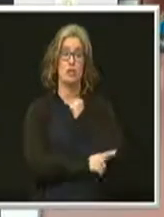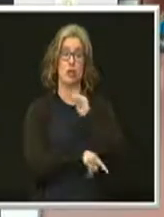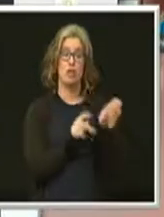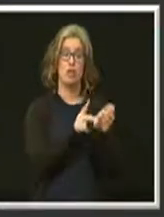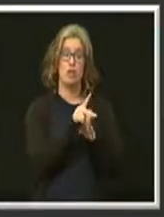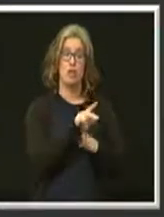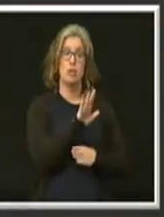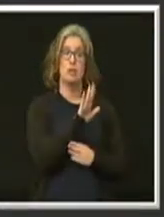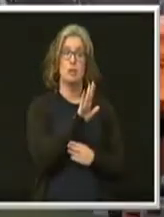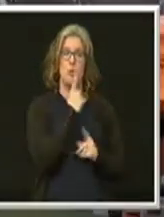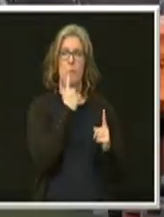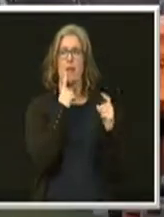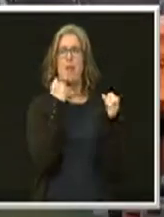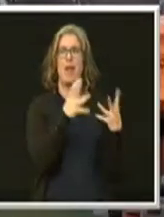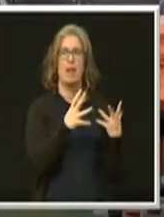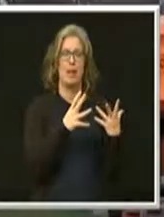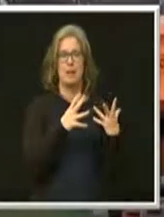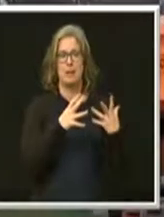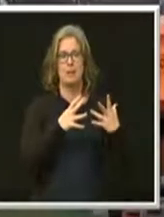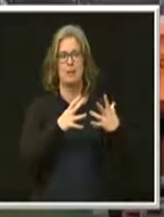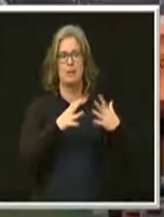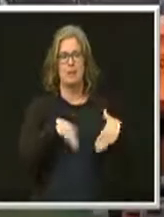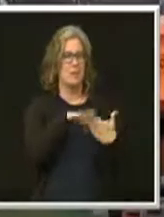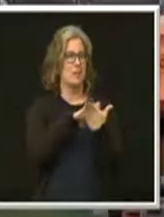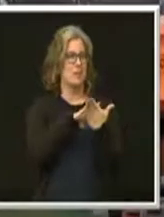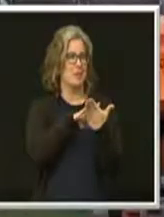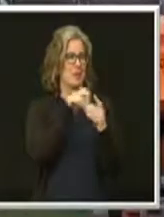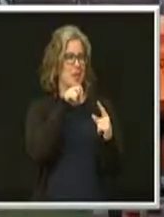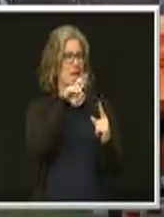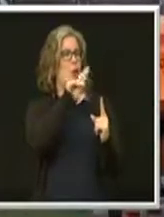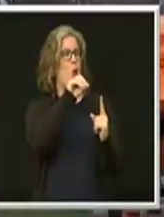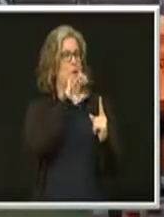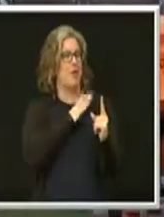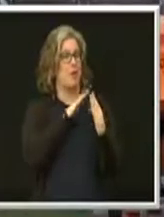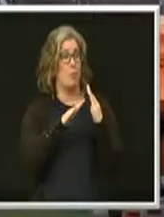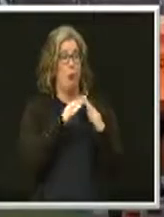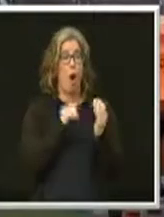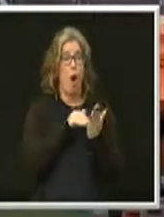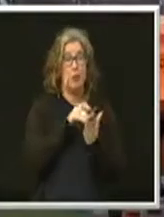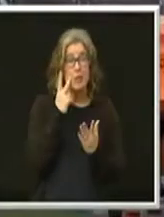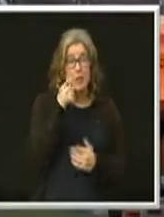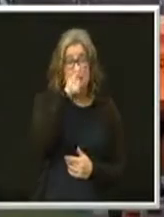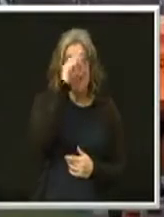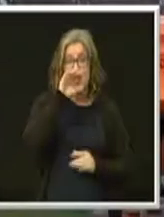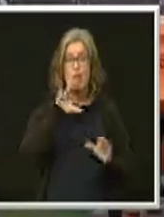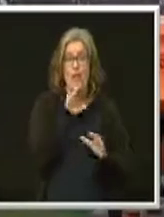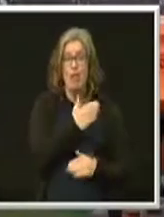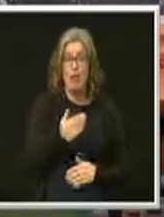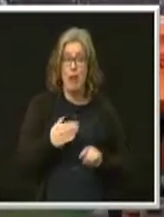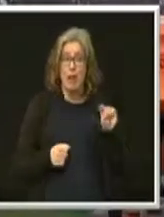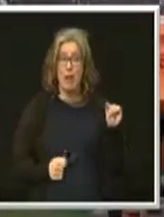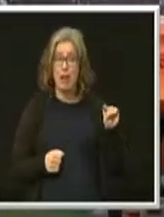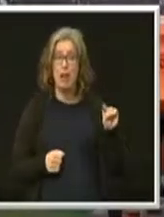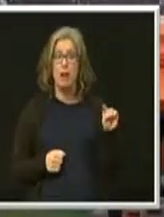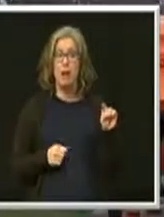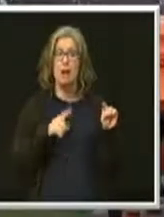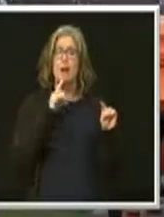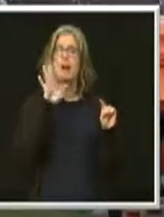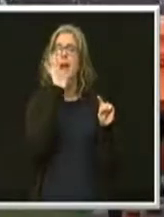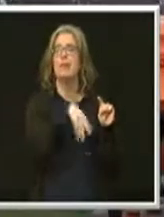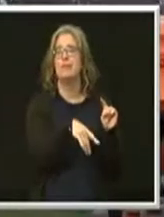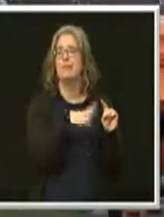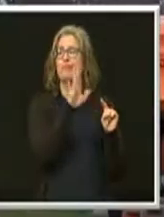they're one of the many unsung heroes of our communities. I mean, how often do you see these guys out there doing their thing and you just kind of take them